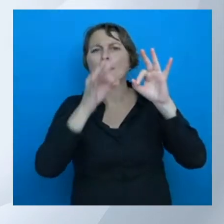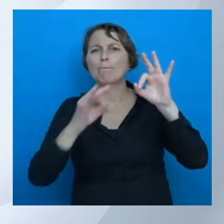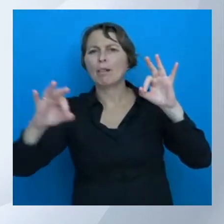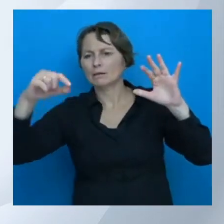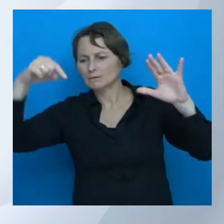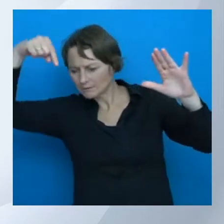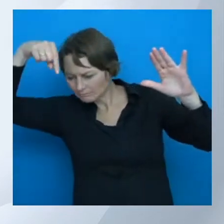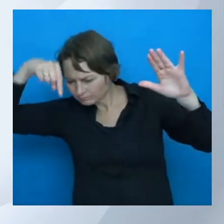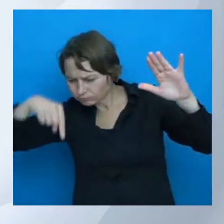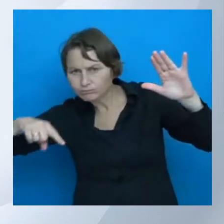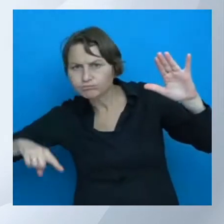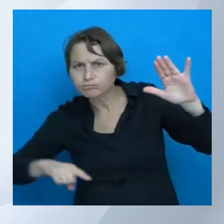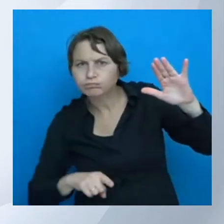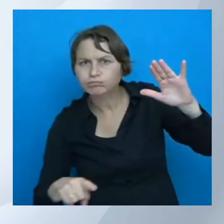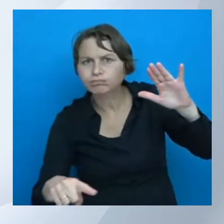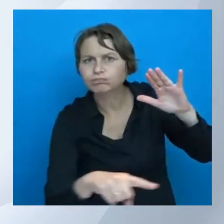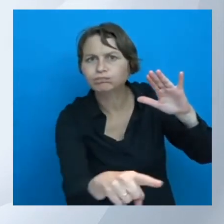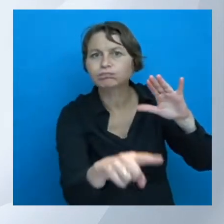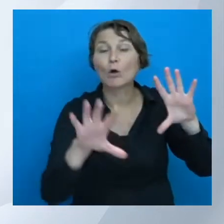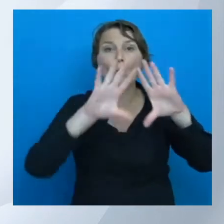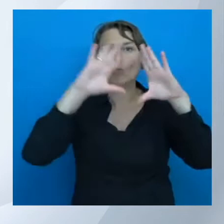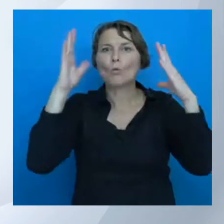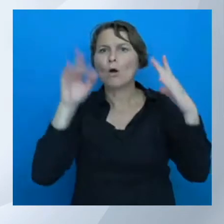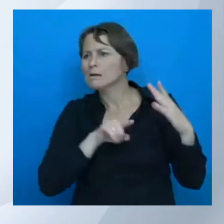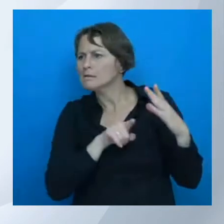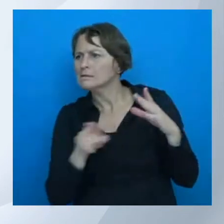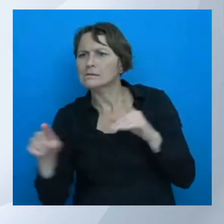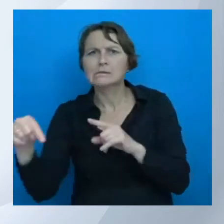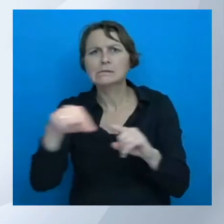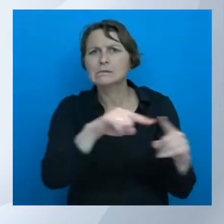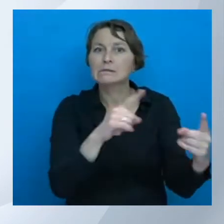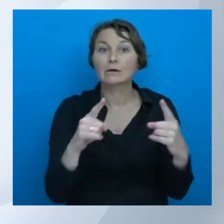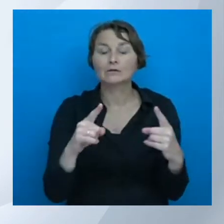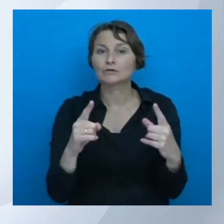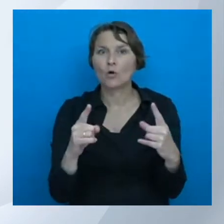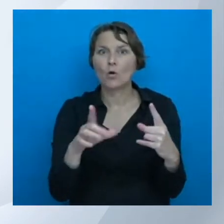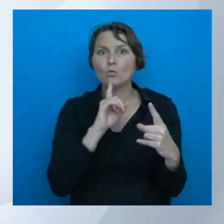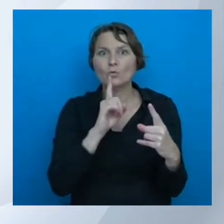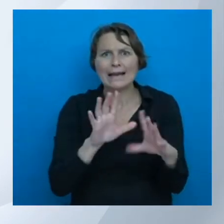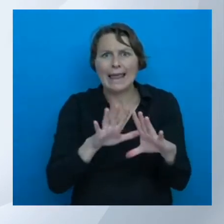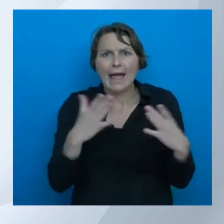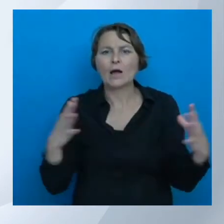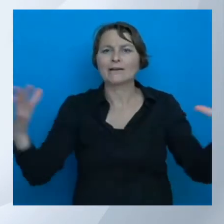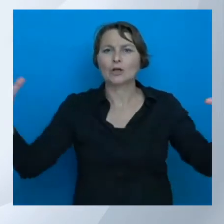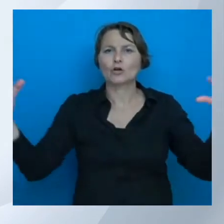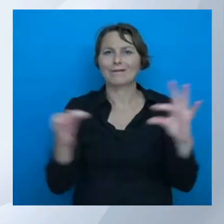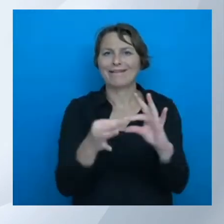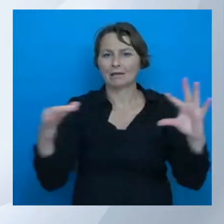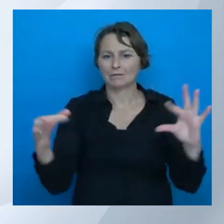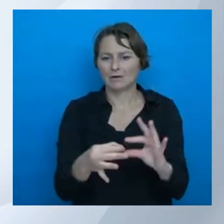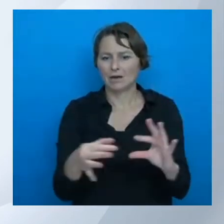means is they can very efficiently move data on their own network.